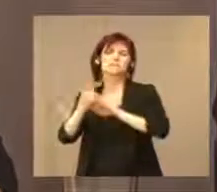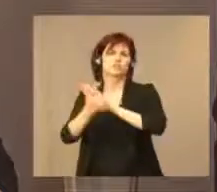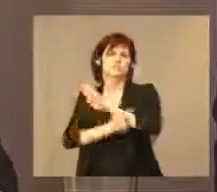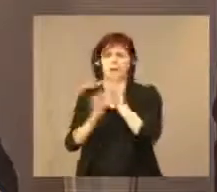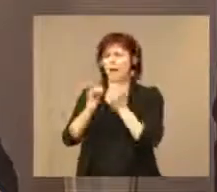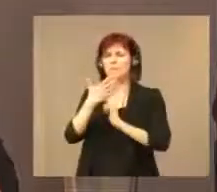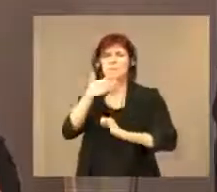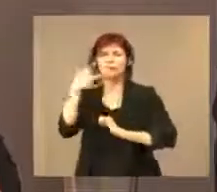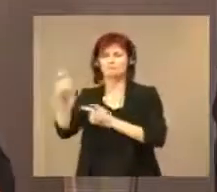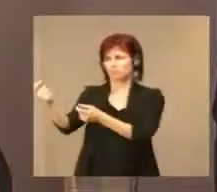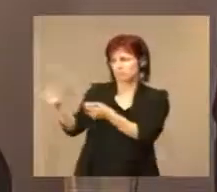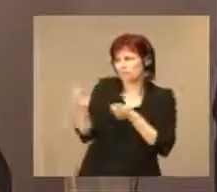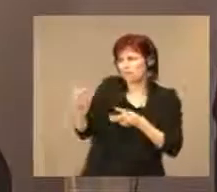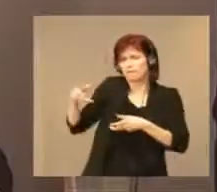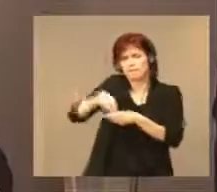legislation?